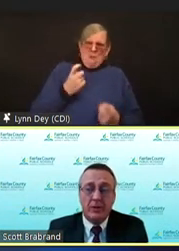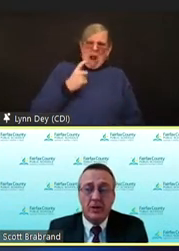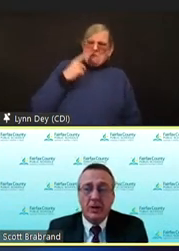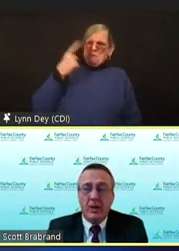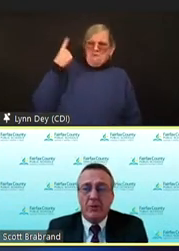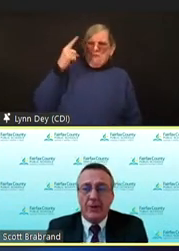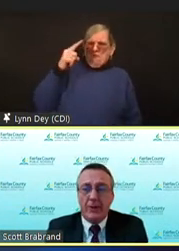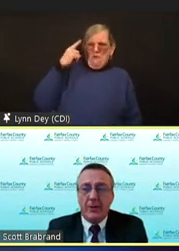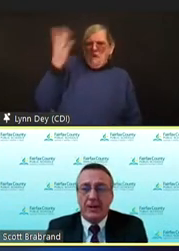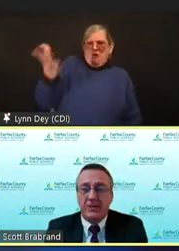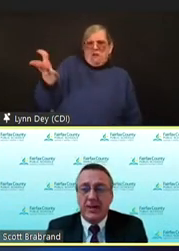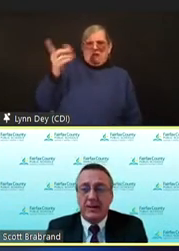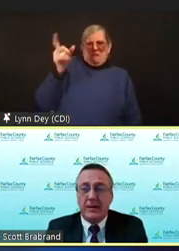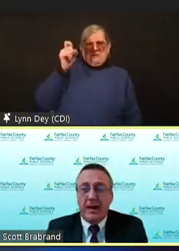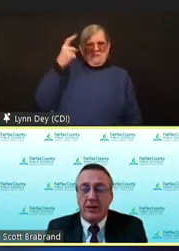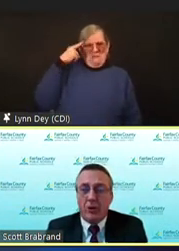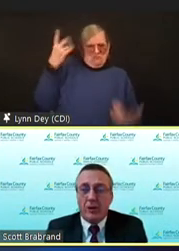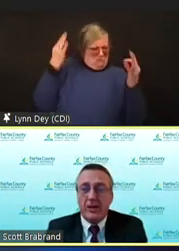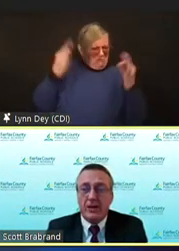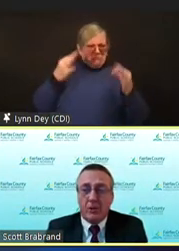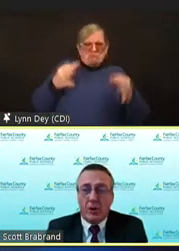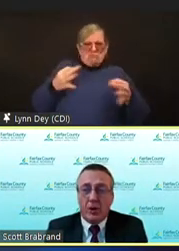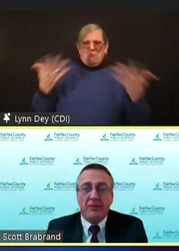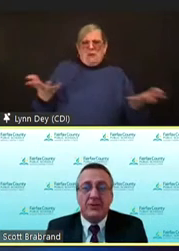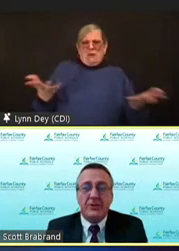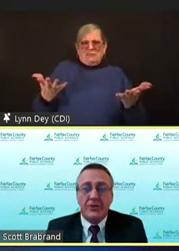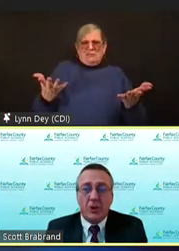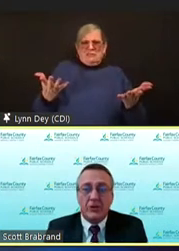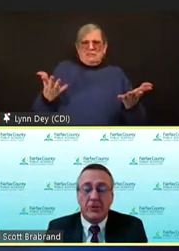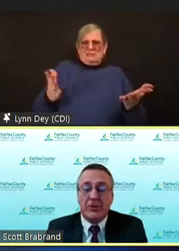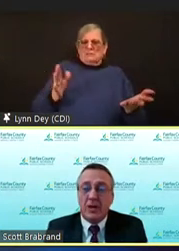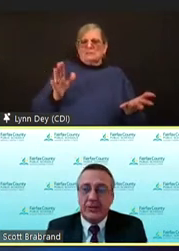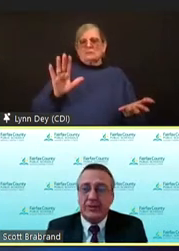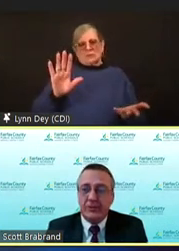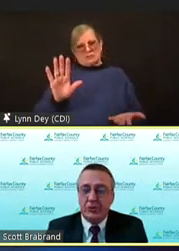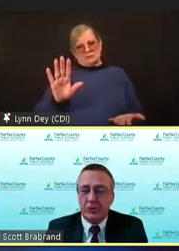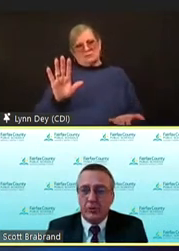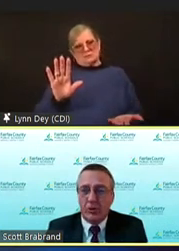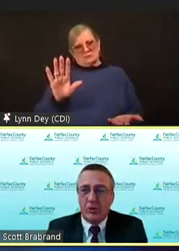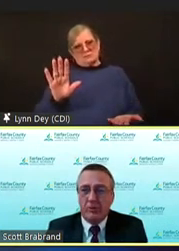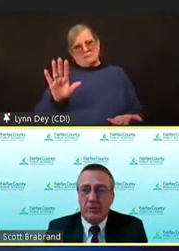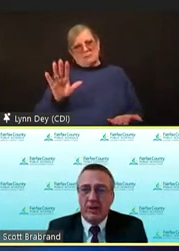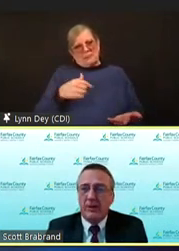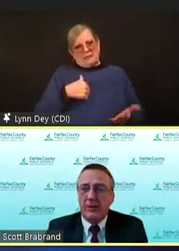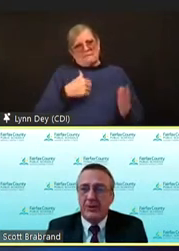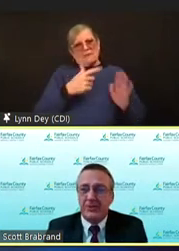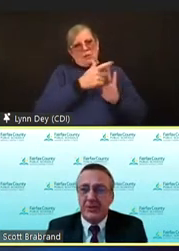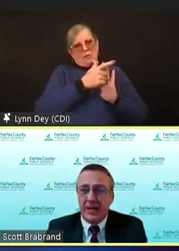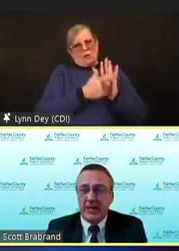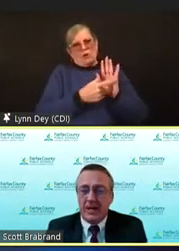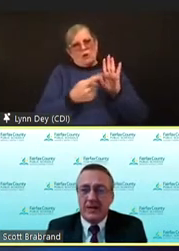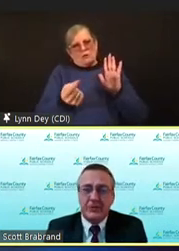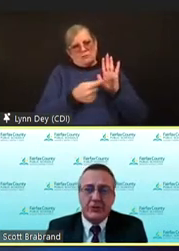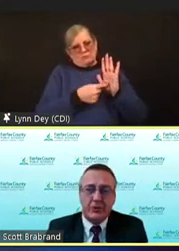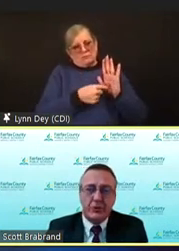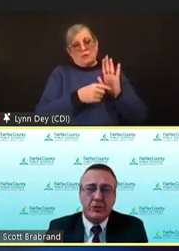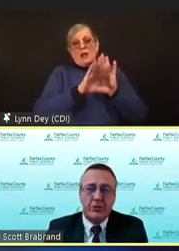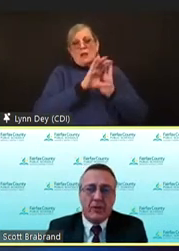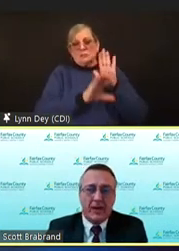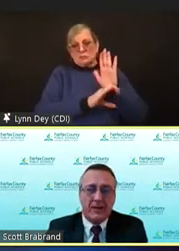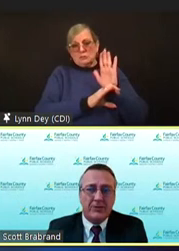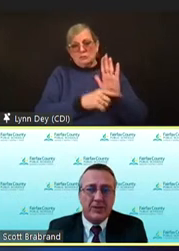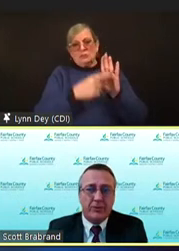order. There is a hierarchy of law that starts with constitutional law. The state